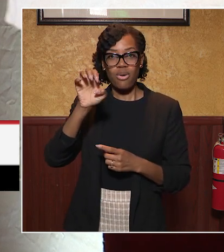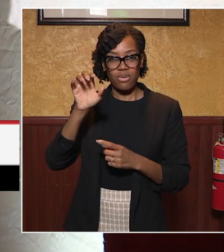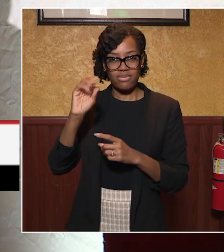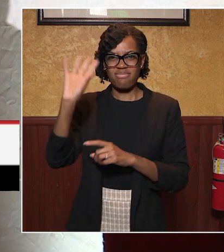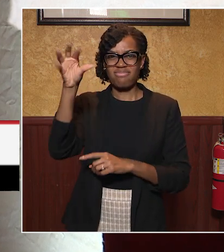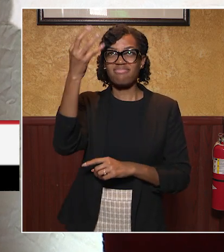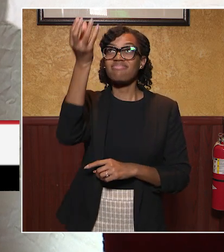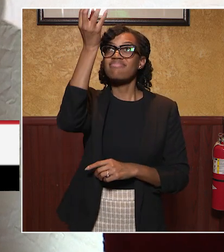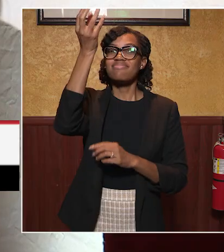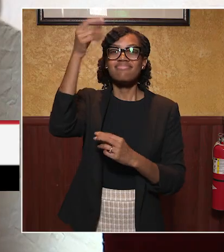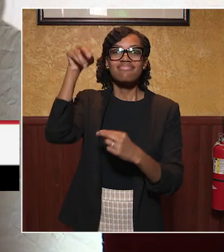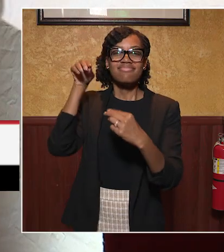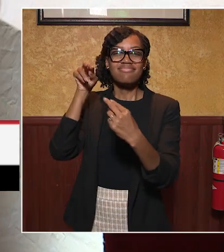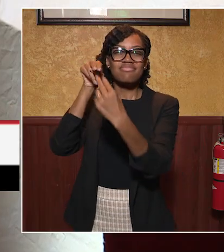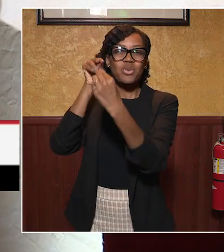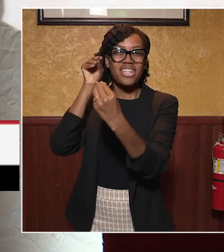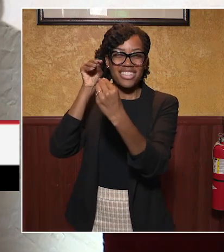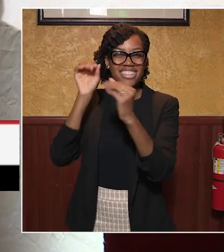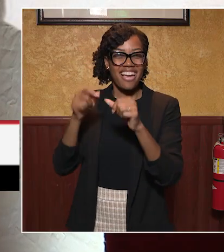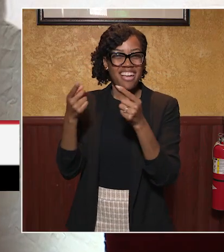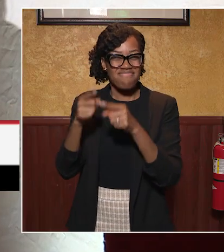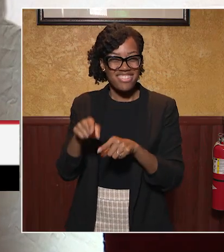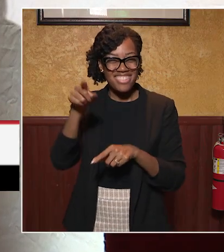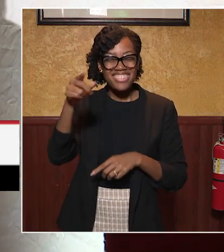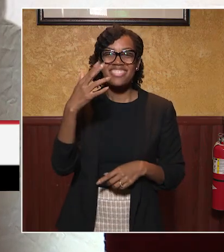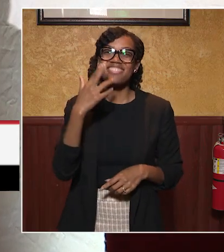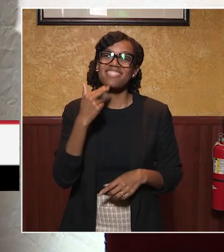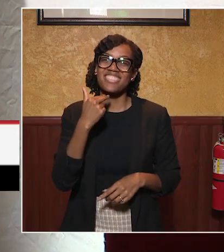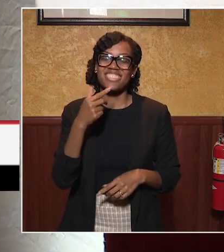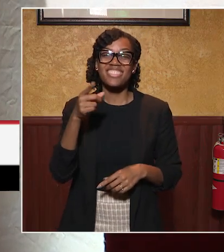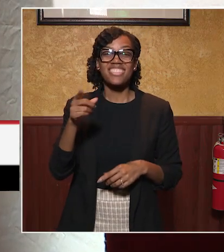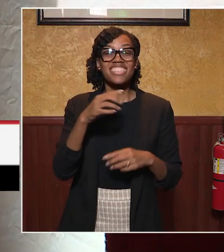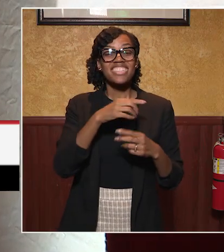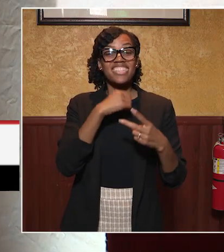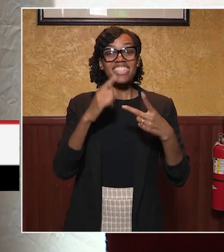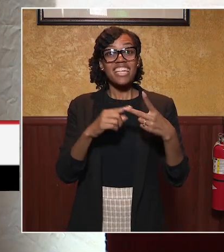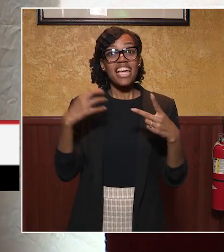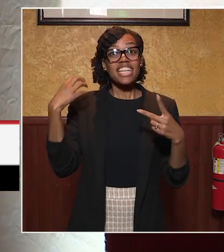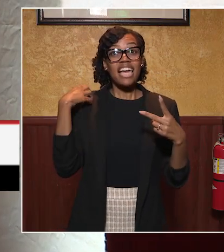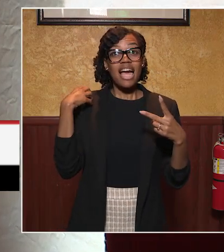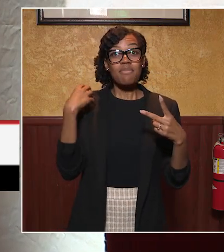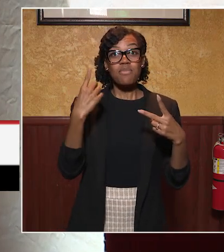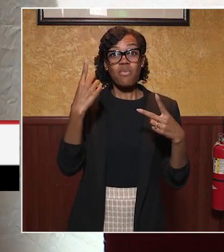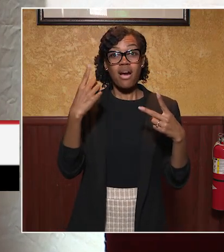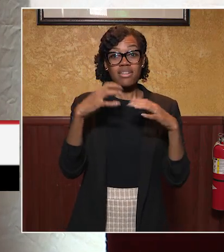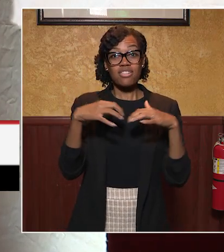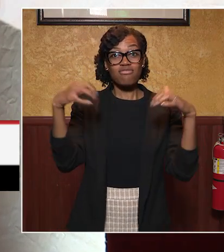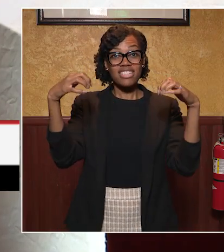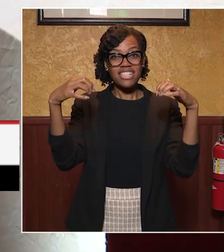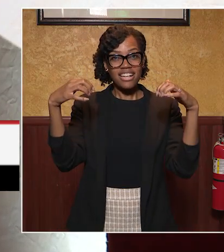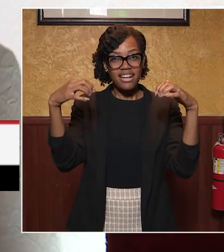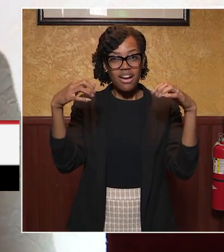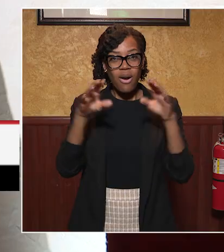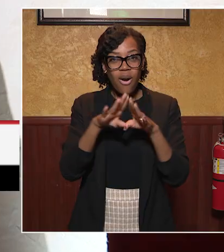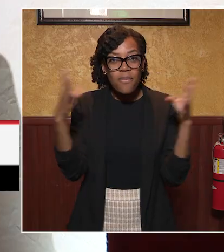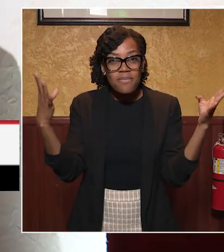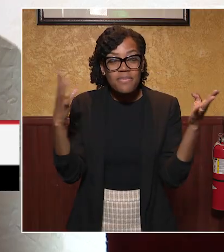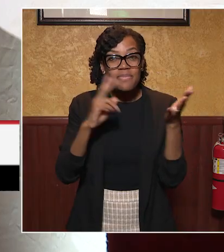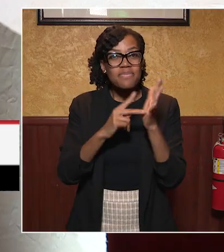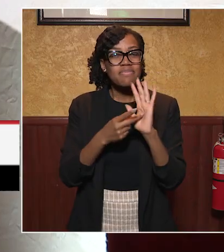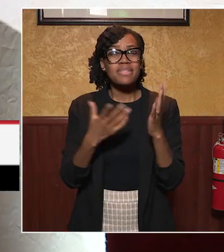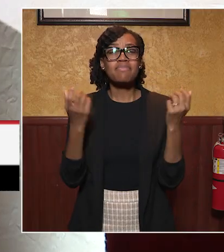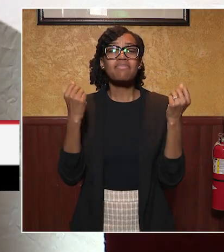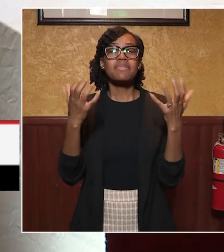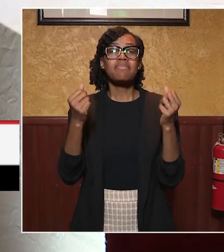happy that Cap One Arena is back open, which means thousands of Caps and Wizards